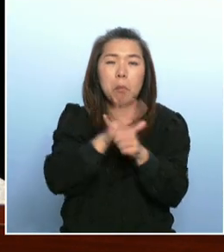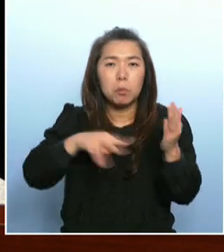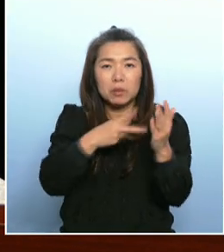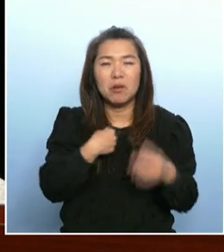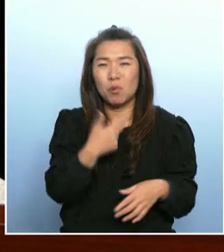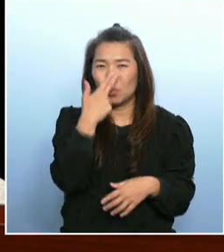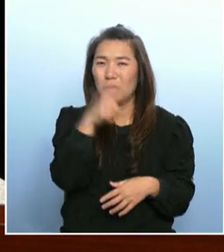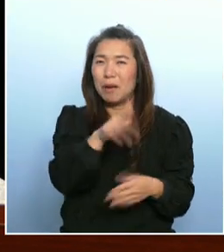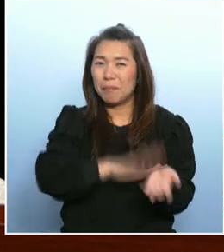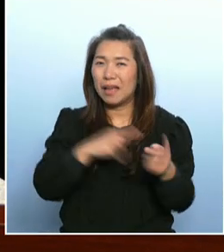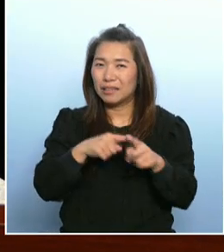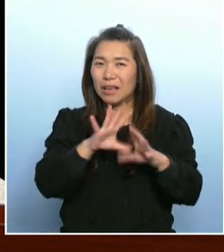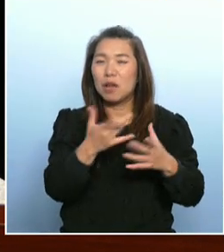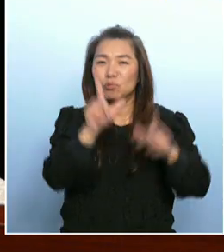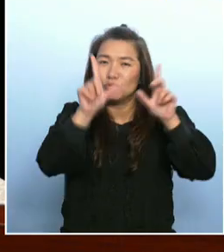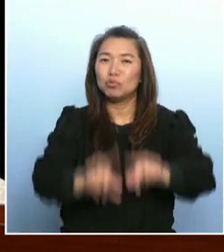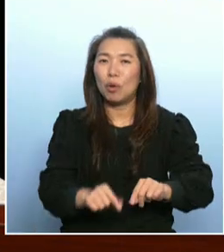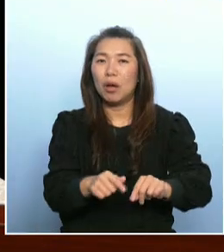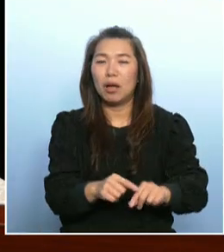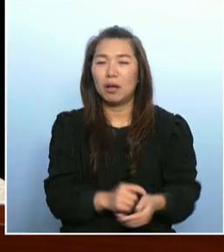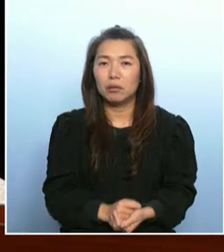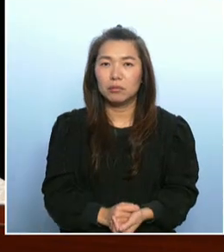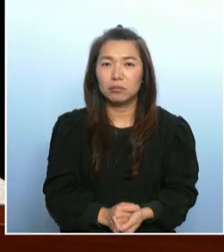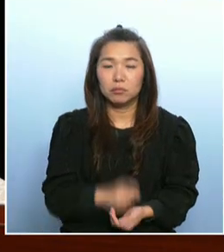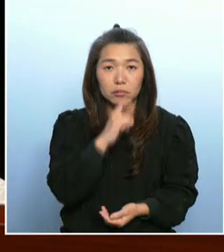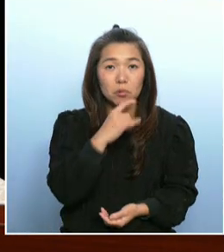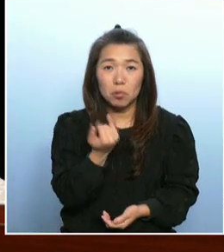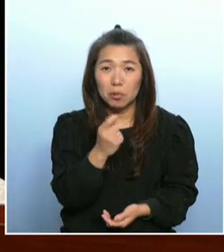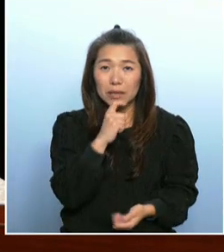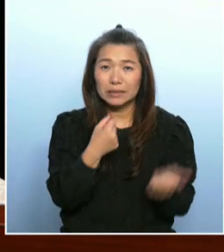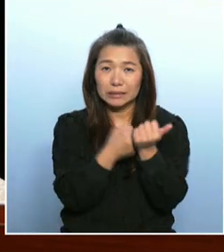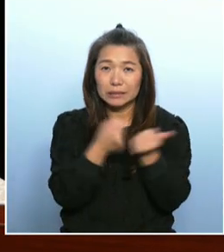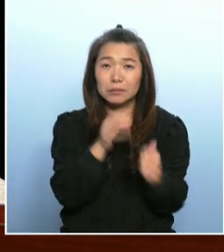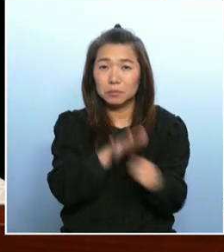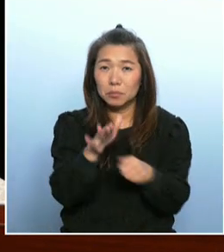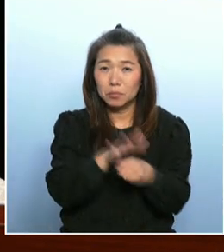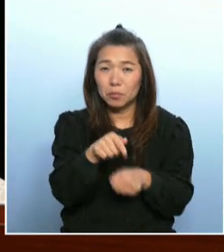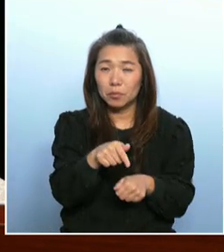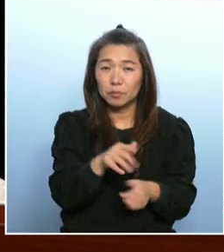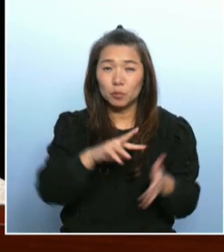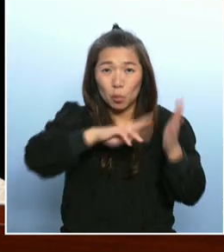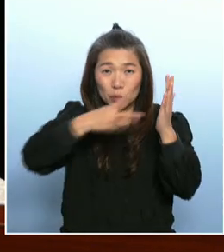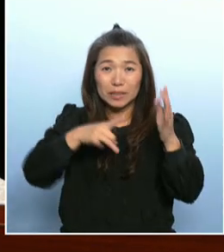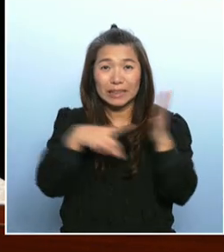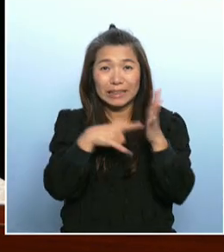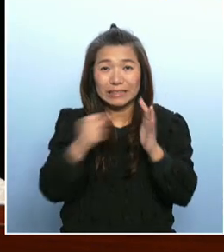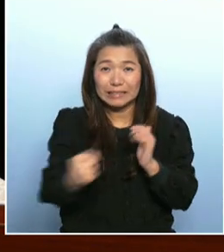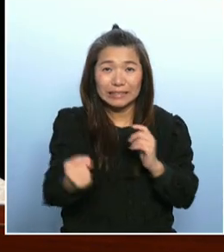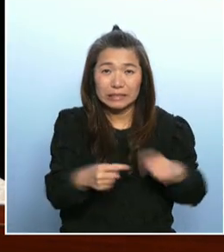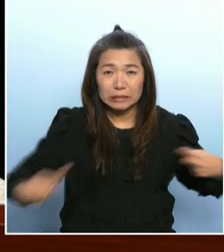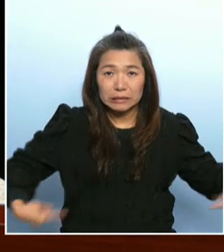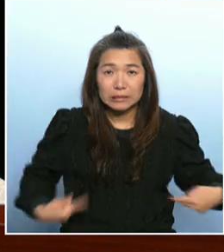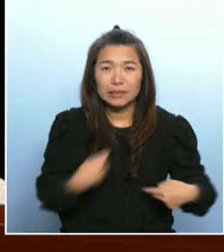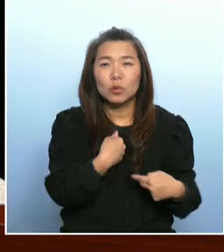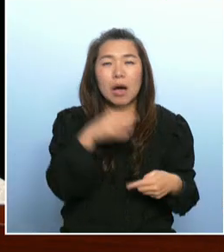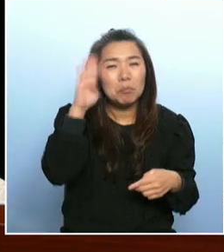a program on TV saying that the wheelchair users actually rely on donations when their wheelchairs